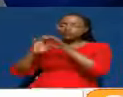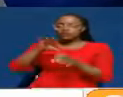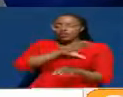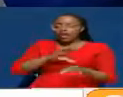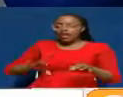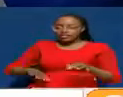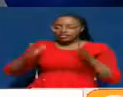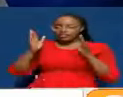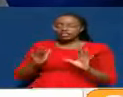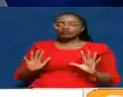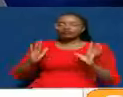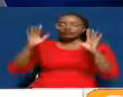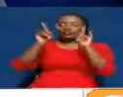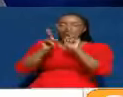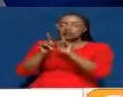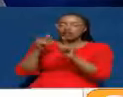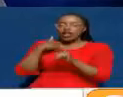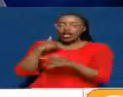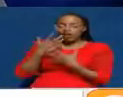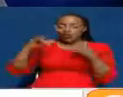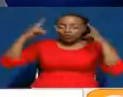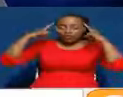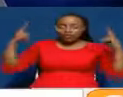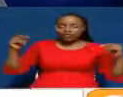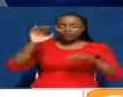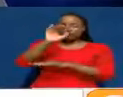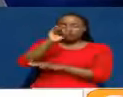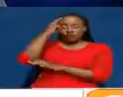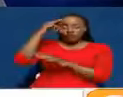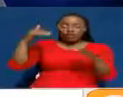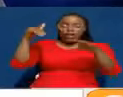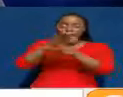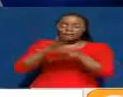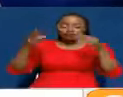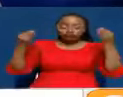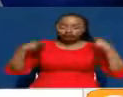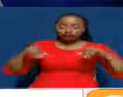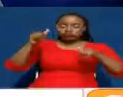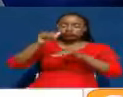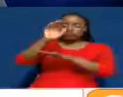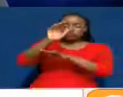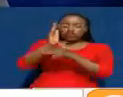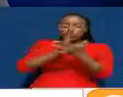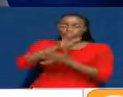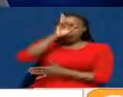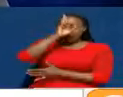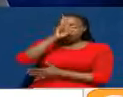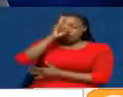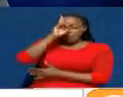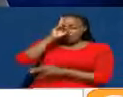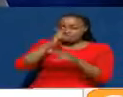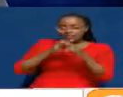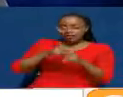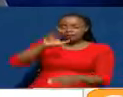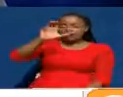ceremony devoid of the wedding gown request for the burial outfit allegedly asked for by Caroline Kangogo